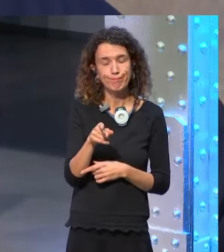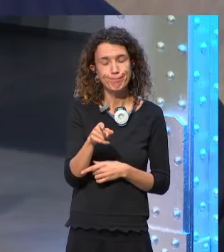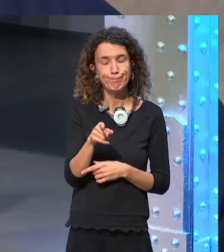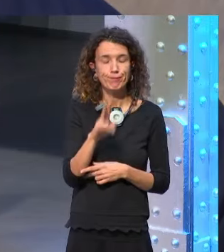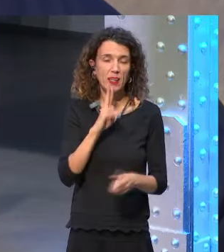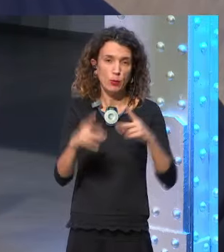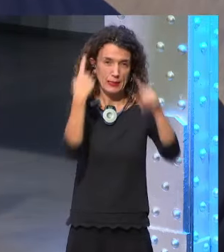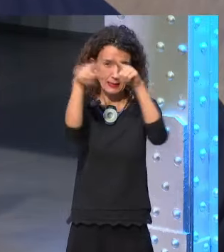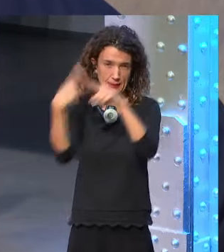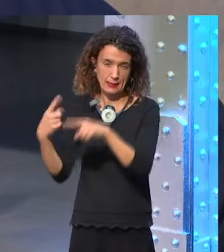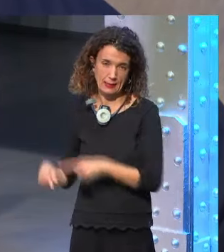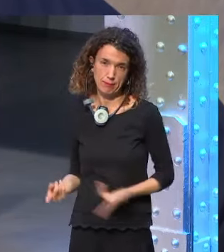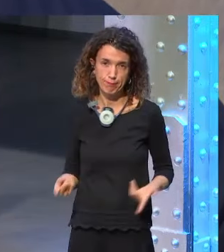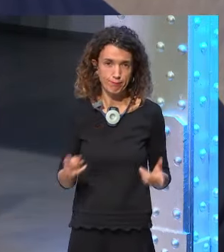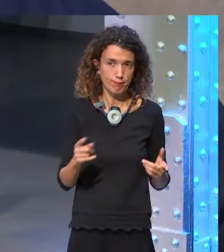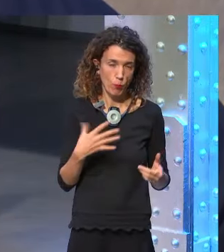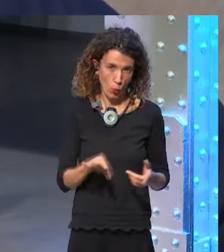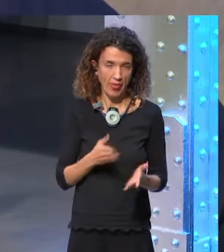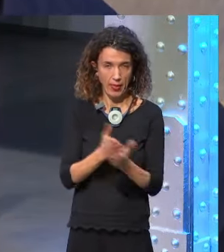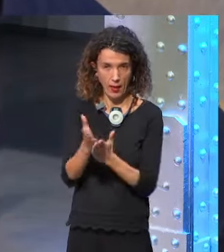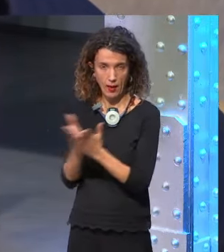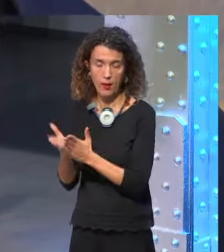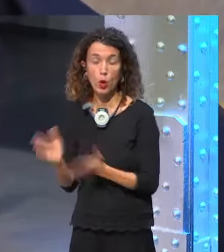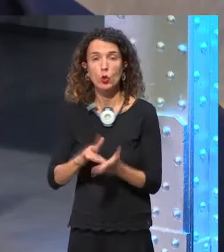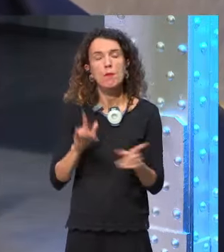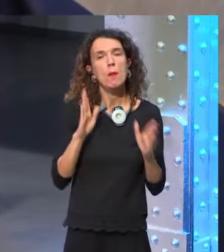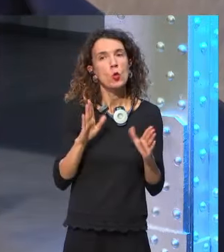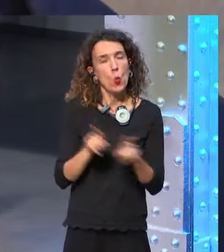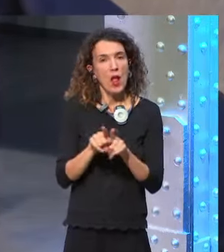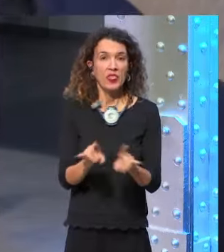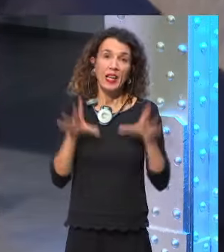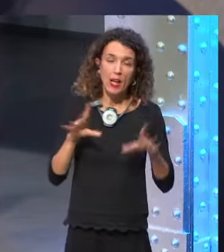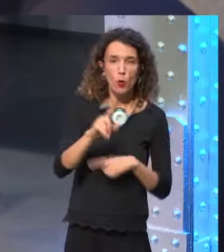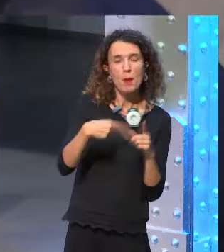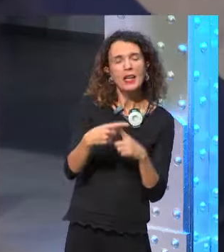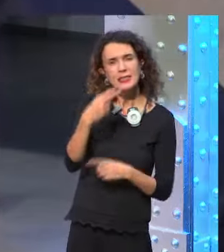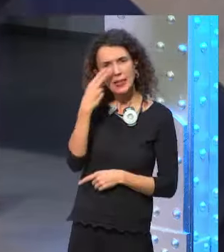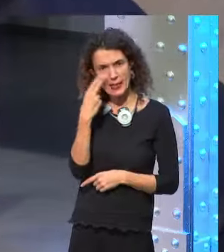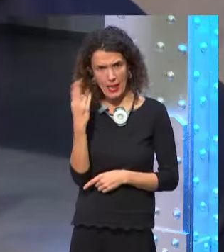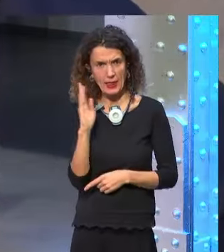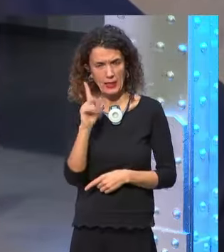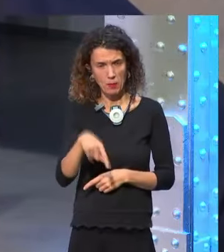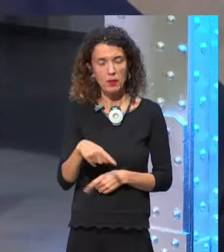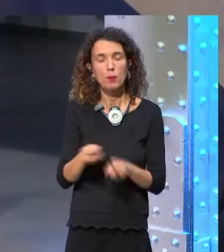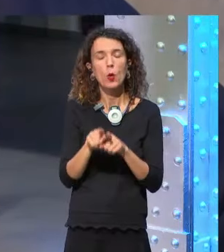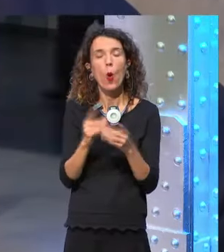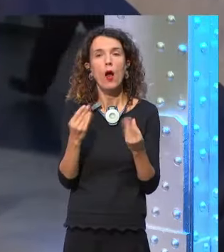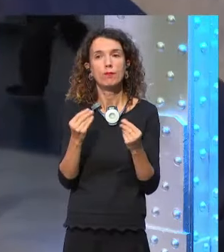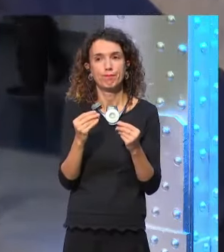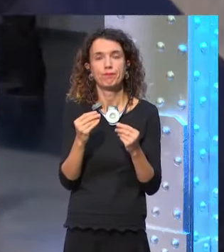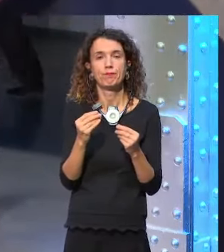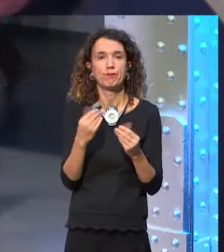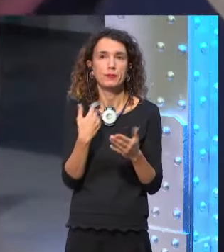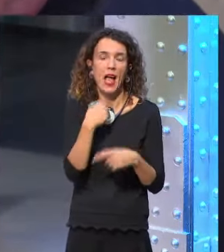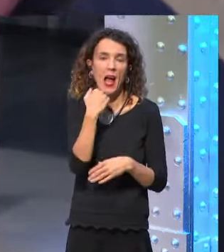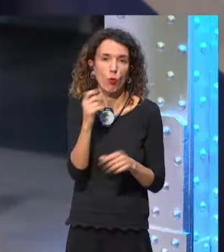there is a moment which I find very delicate but also very interesting, that you're actually discovering something. So when